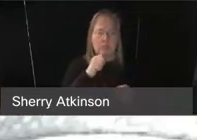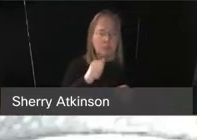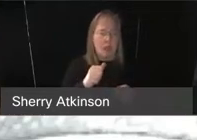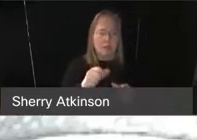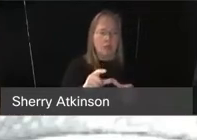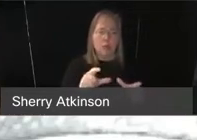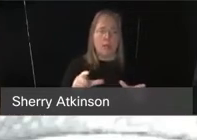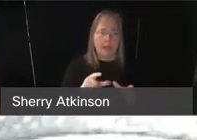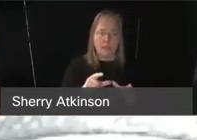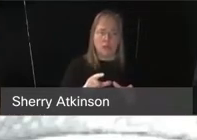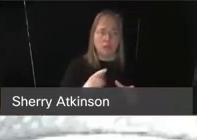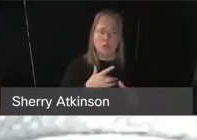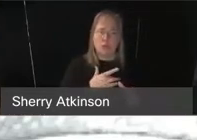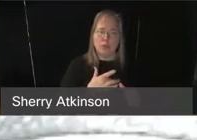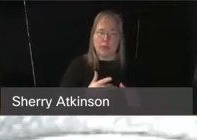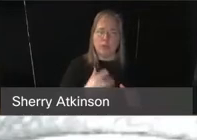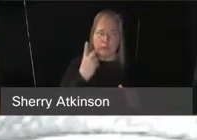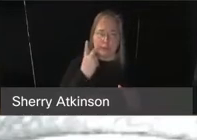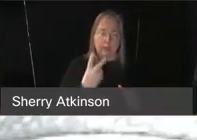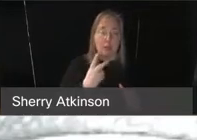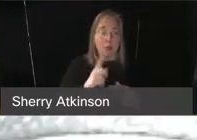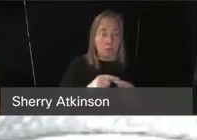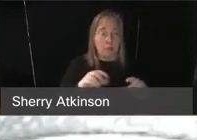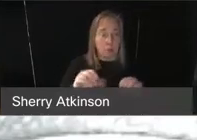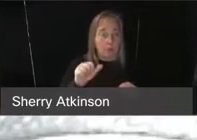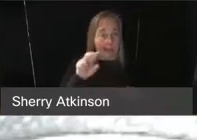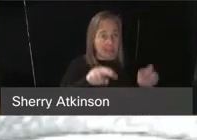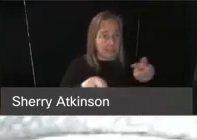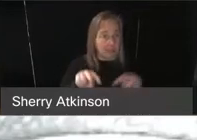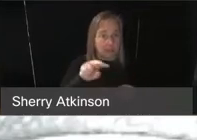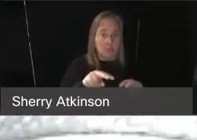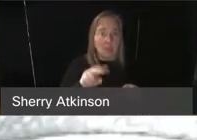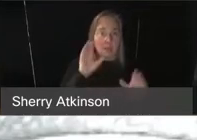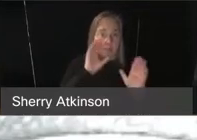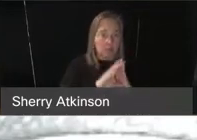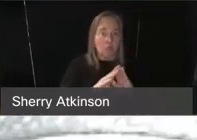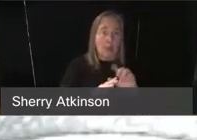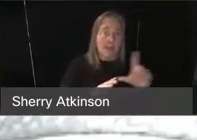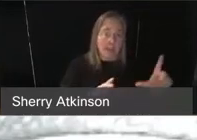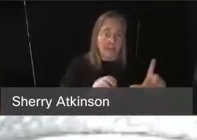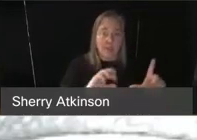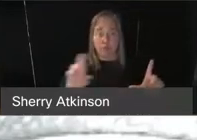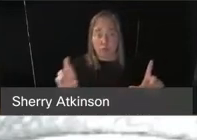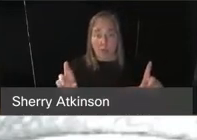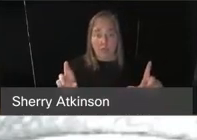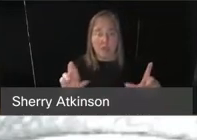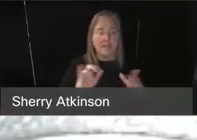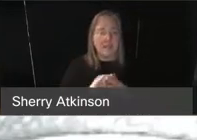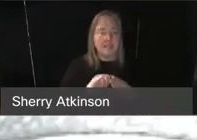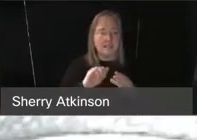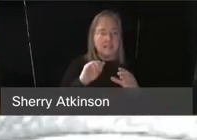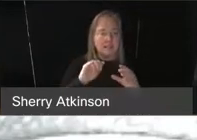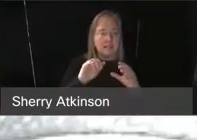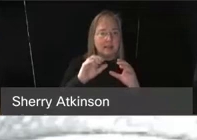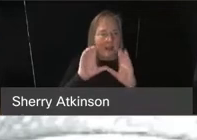do see. When we do an inspection, the picture on the left and the picture on the right is a video pipe inspection. We use a camera to